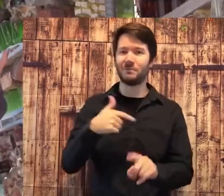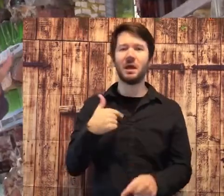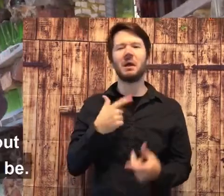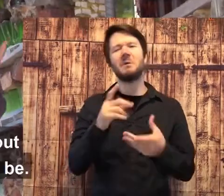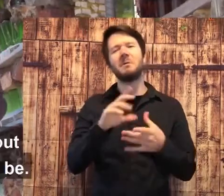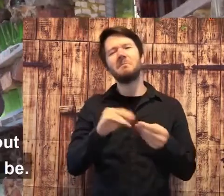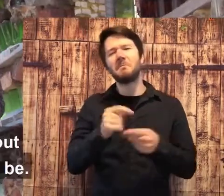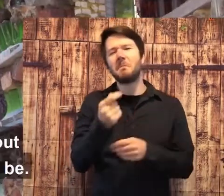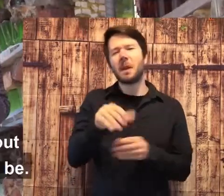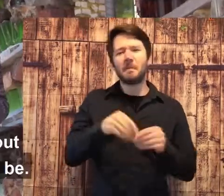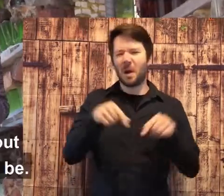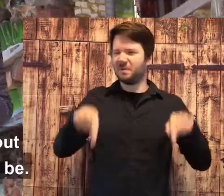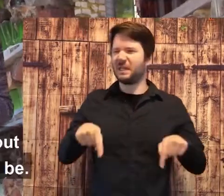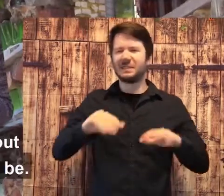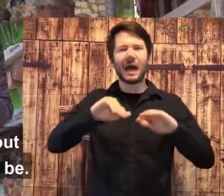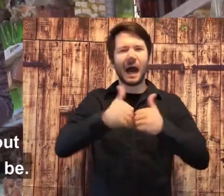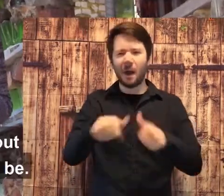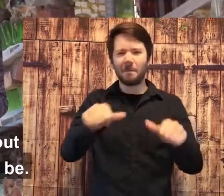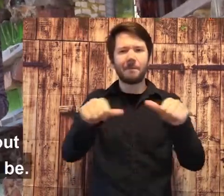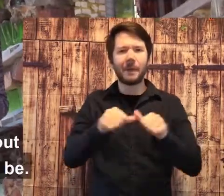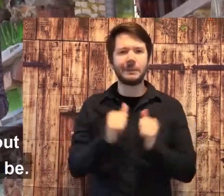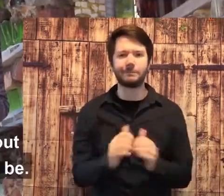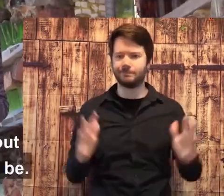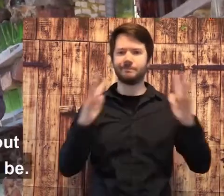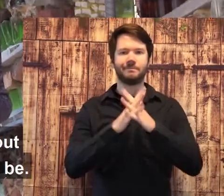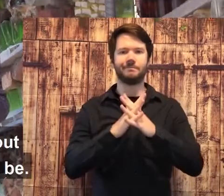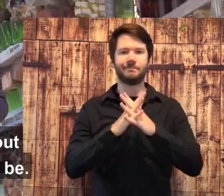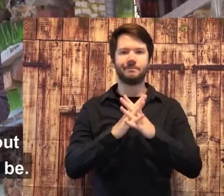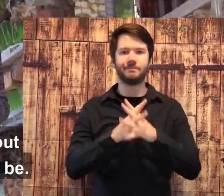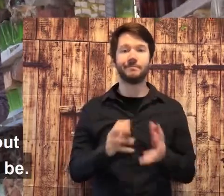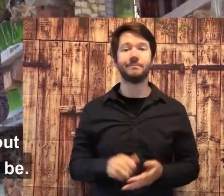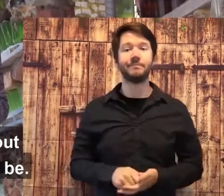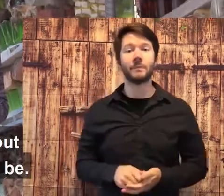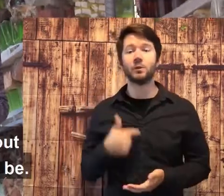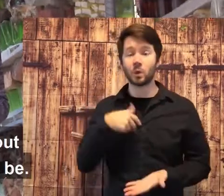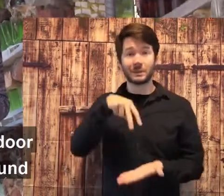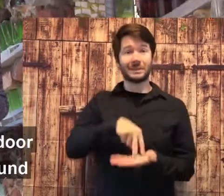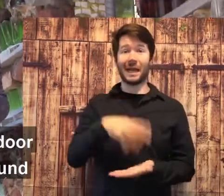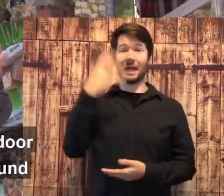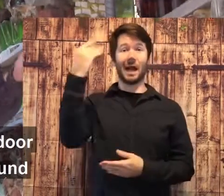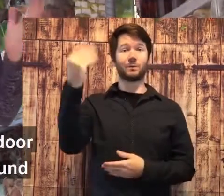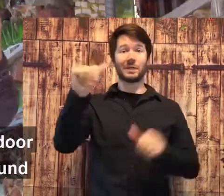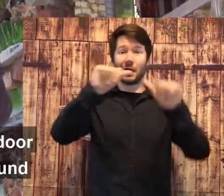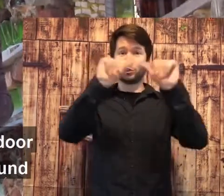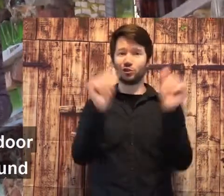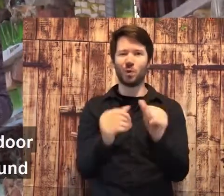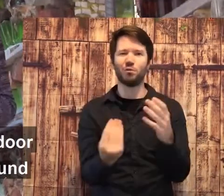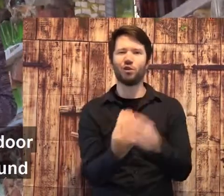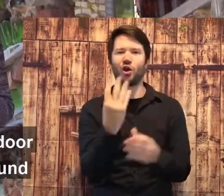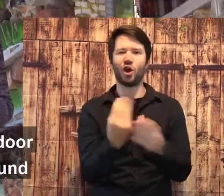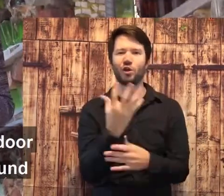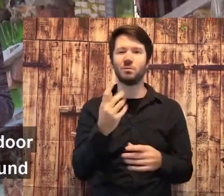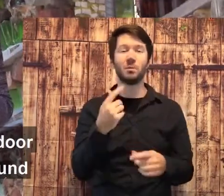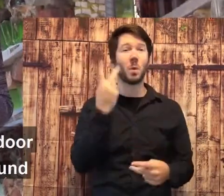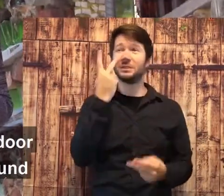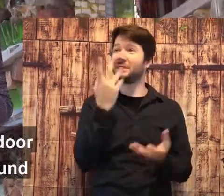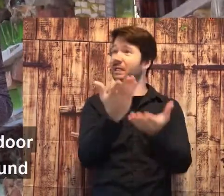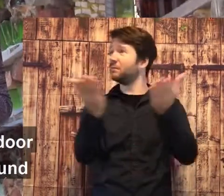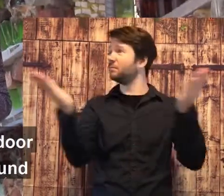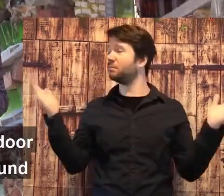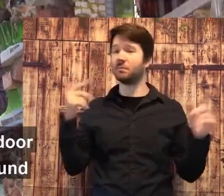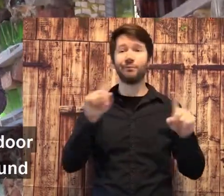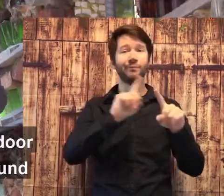environment. I'm going to tell you a little bit more about what that is and how this place came to be. So I'm standing in the middle of our outdoor sculpture